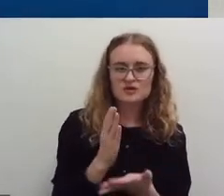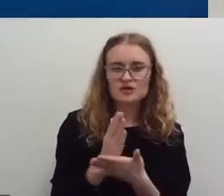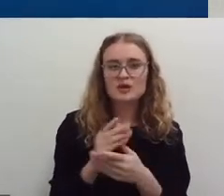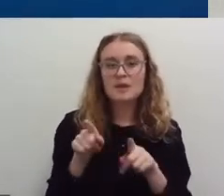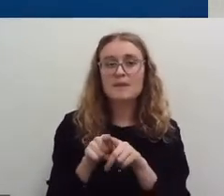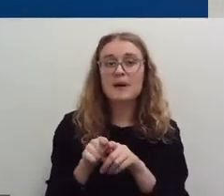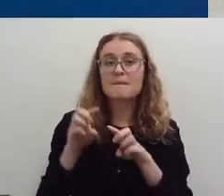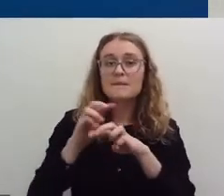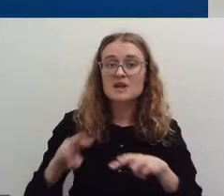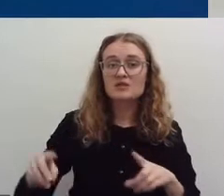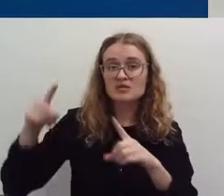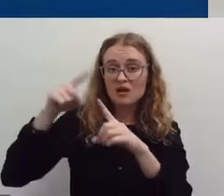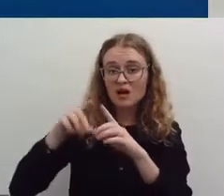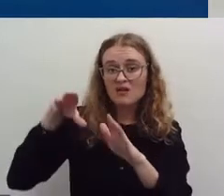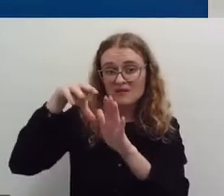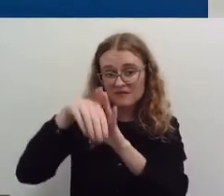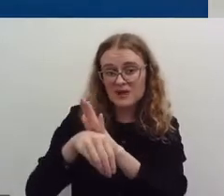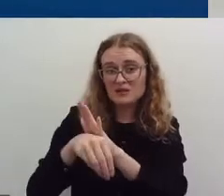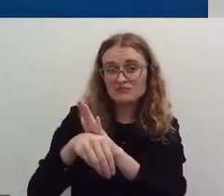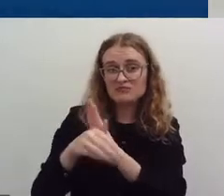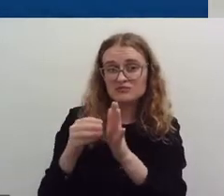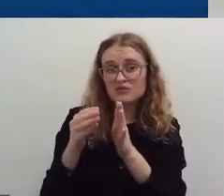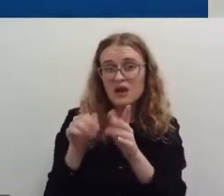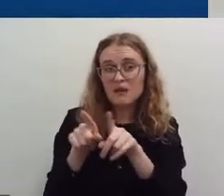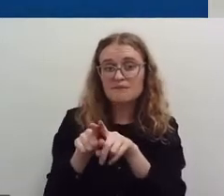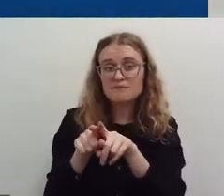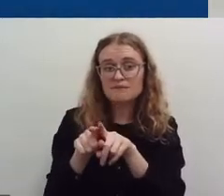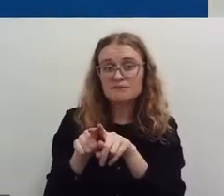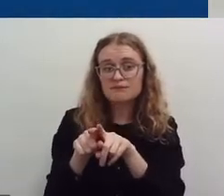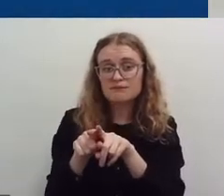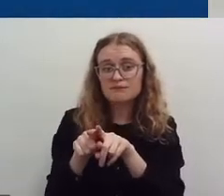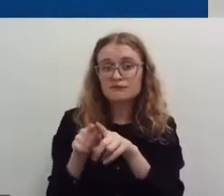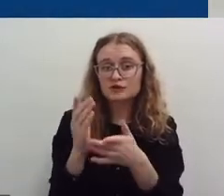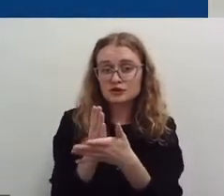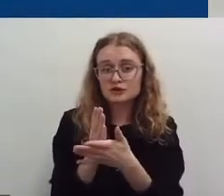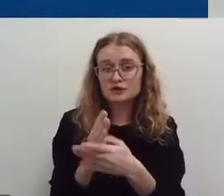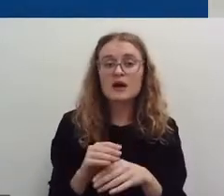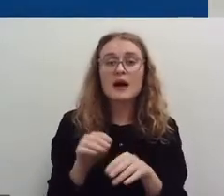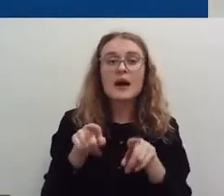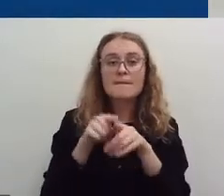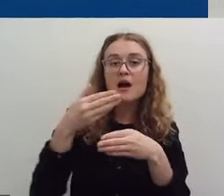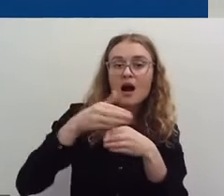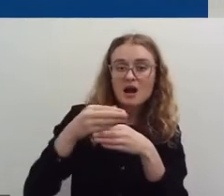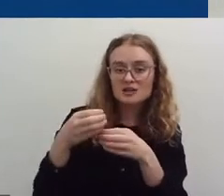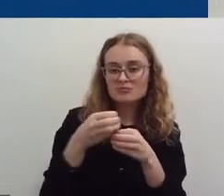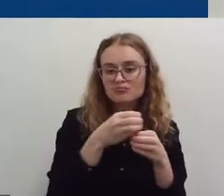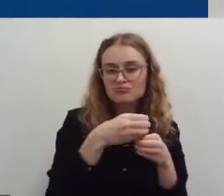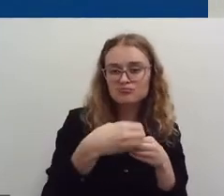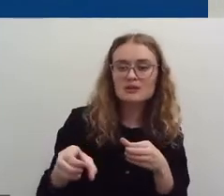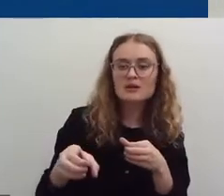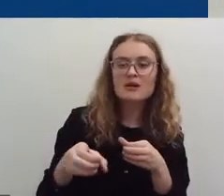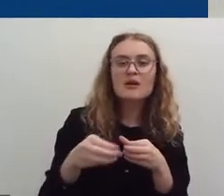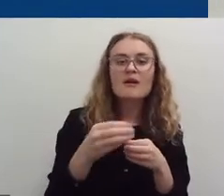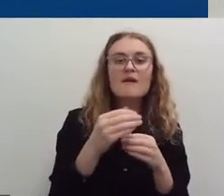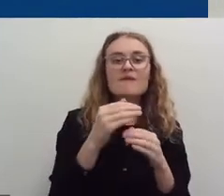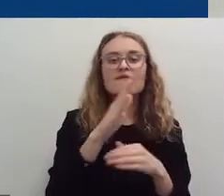specific Nordic Children's Forum for children in age group between 12 and 16 years old.